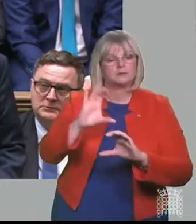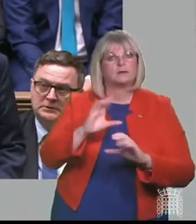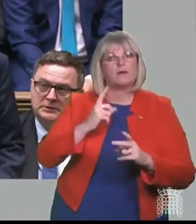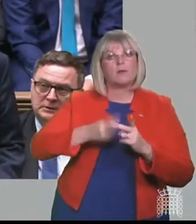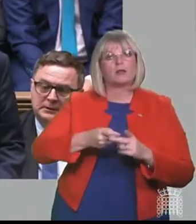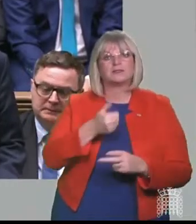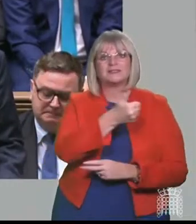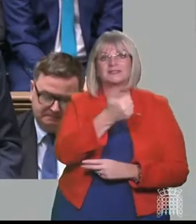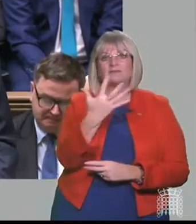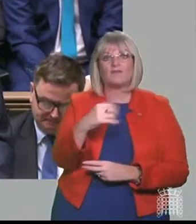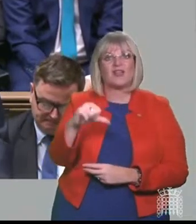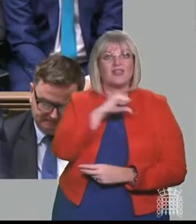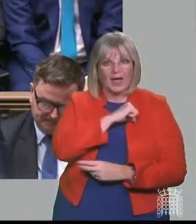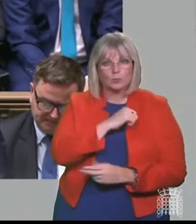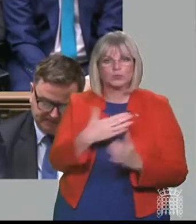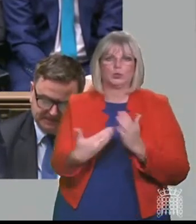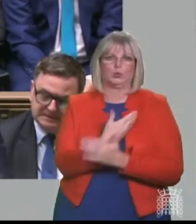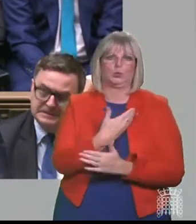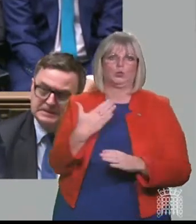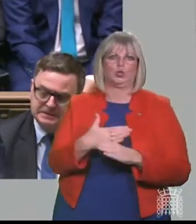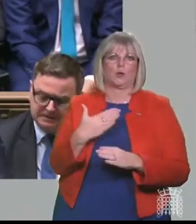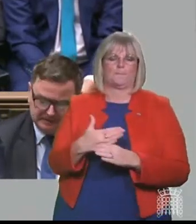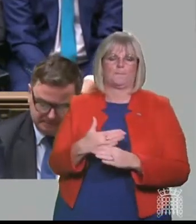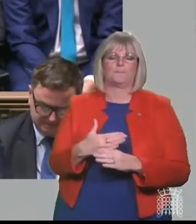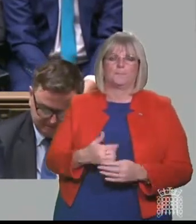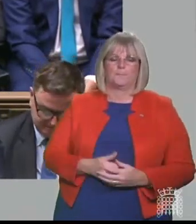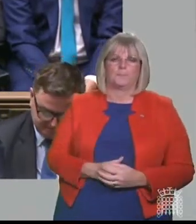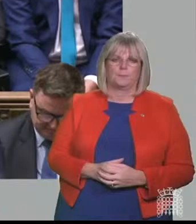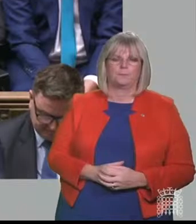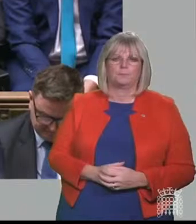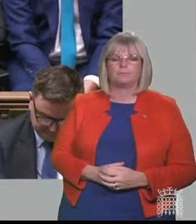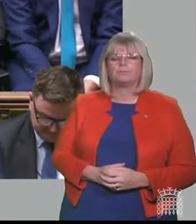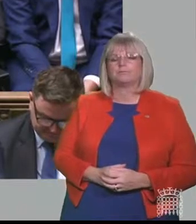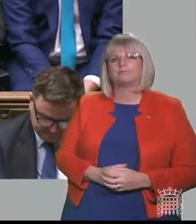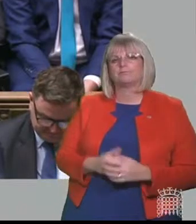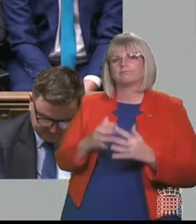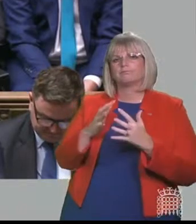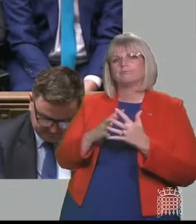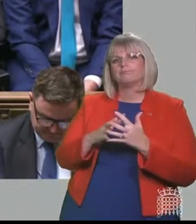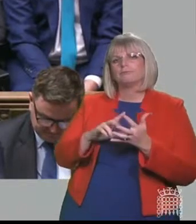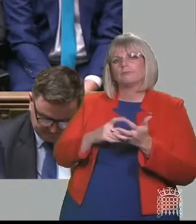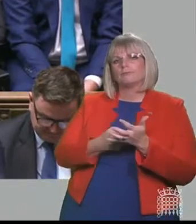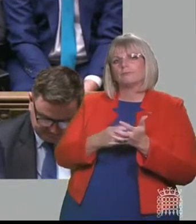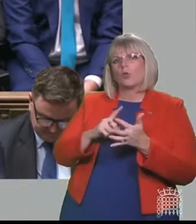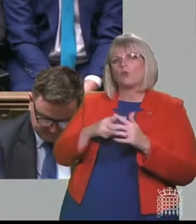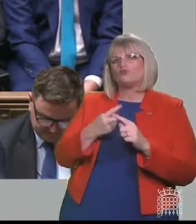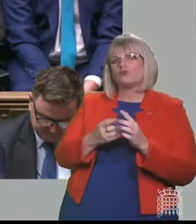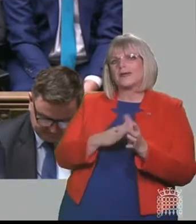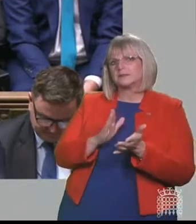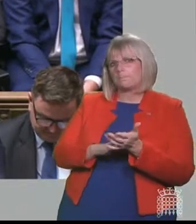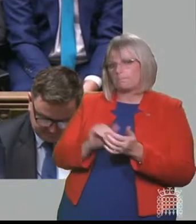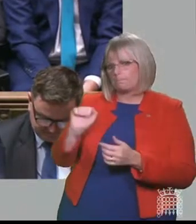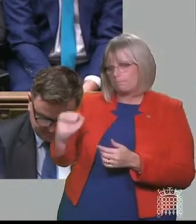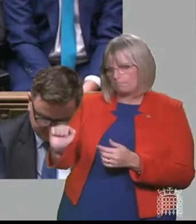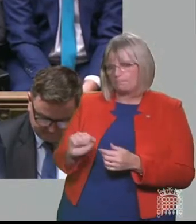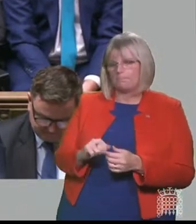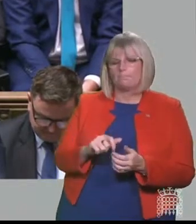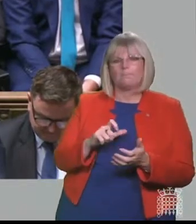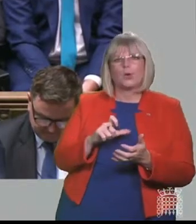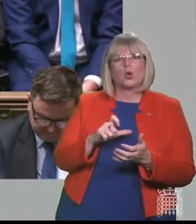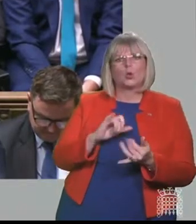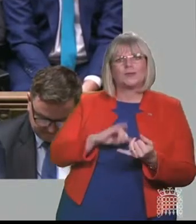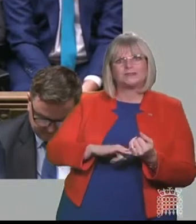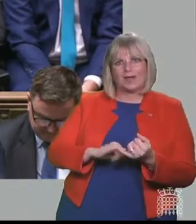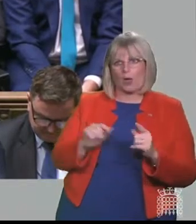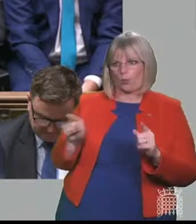jobs. And having listened to the Honourable Member for Wrexham and the Honourable Member for Clwyd South, I can announce